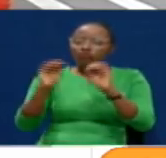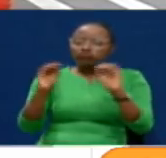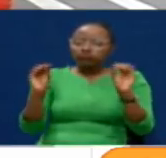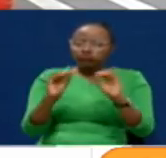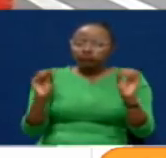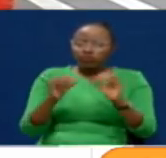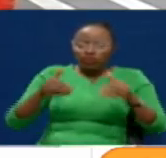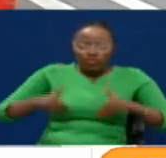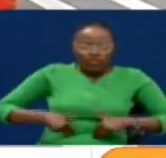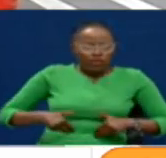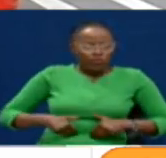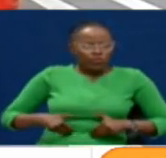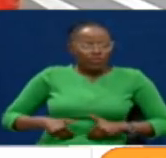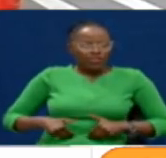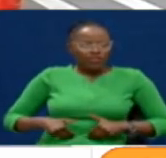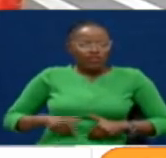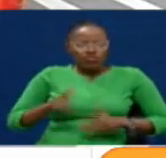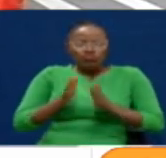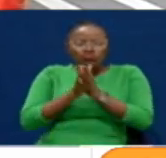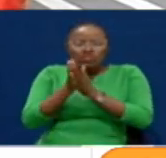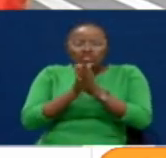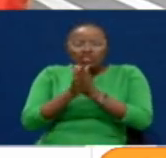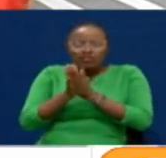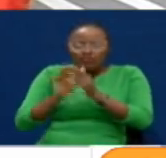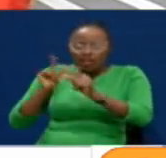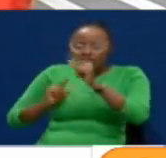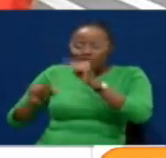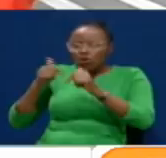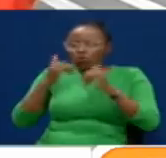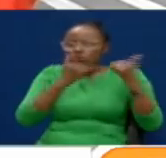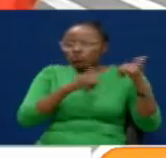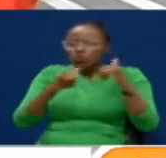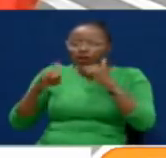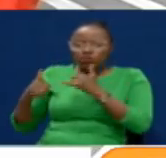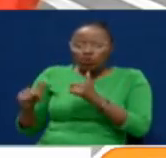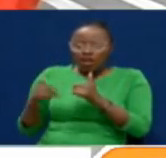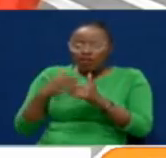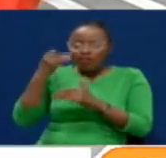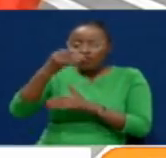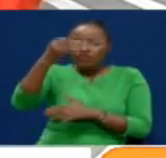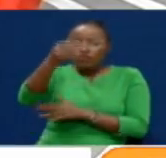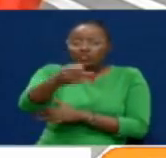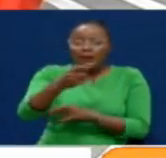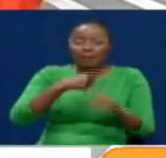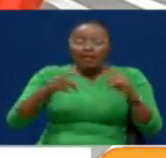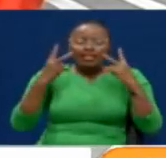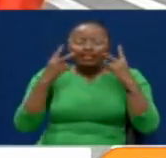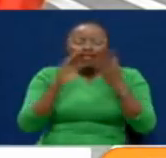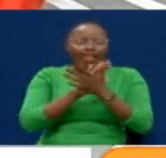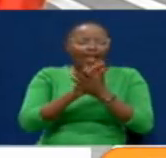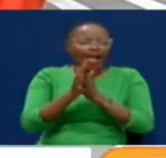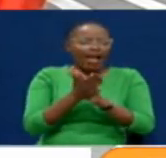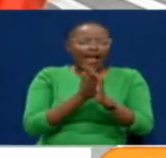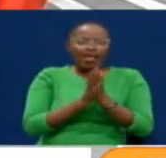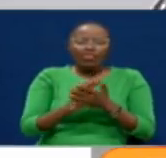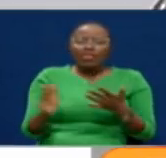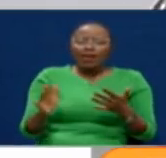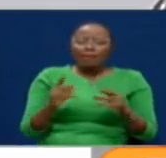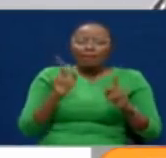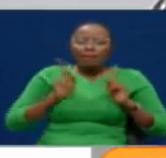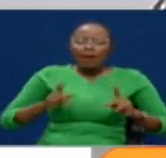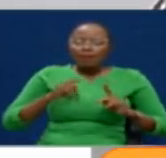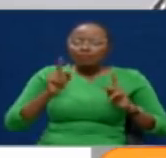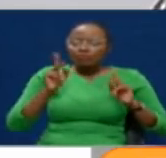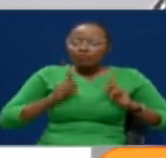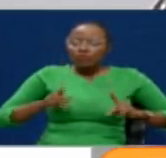amongst the youth? How do you inspire a generation who try to envision a future and they see nothing but people who